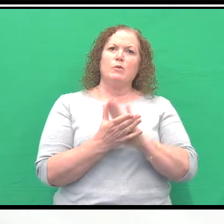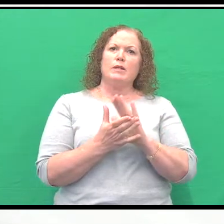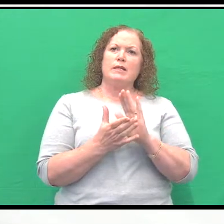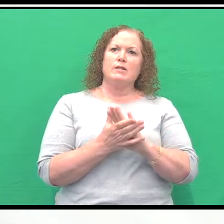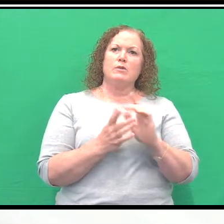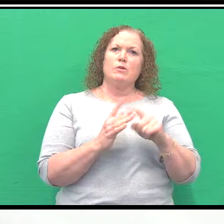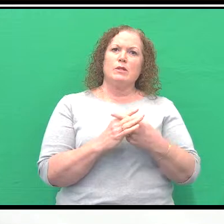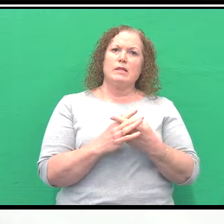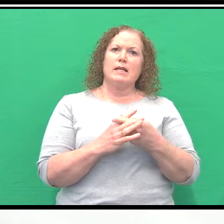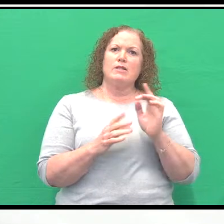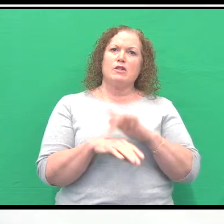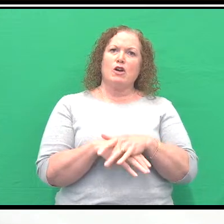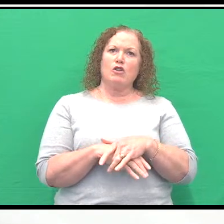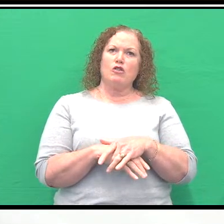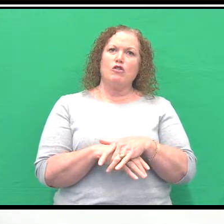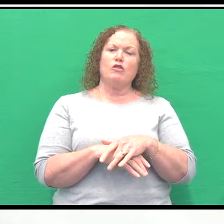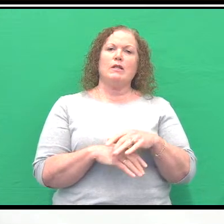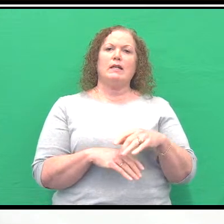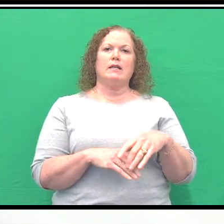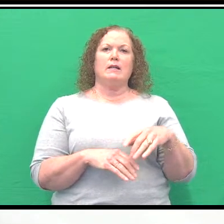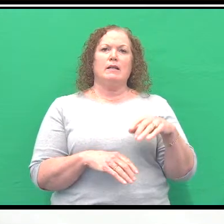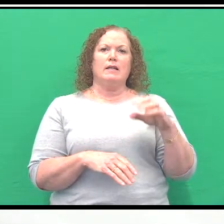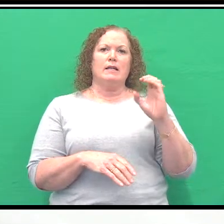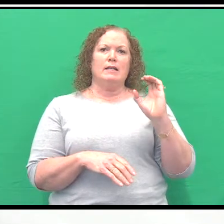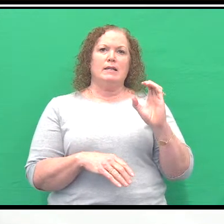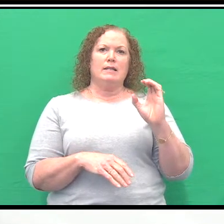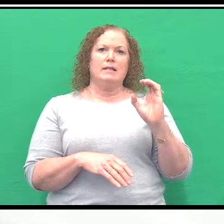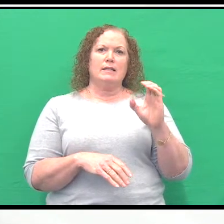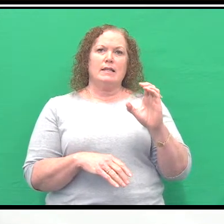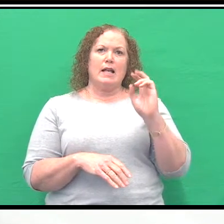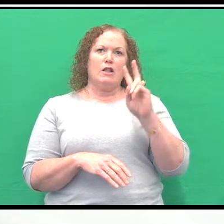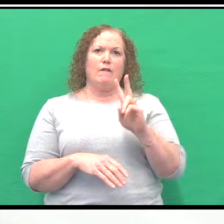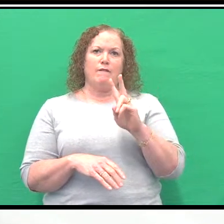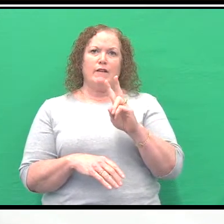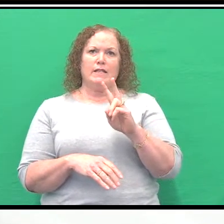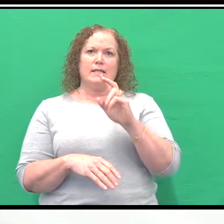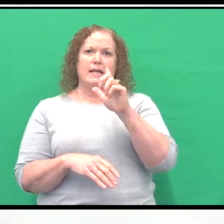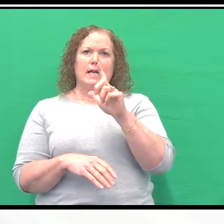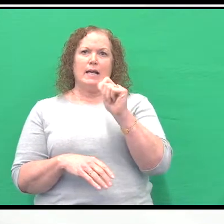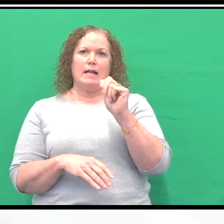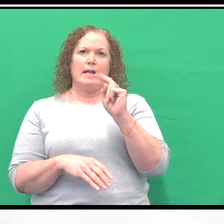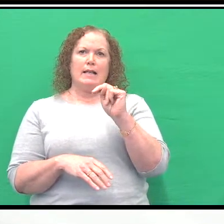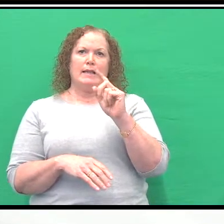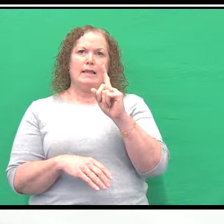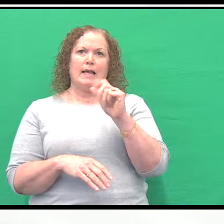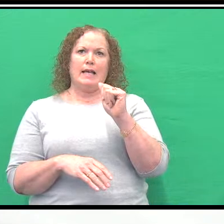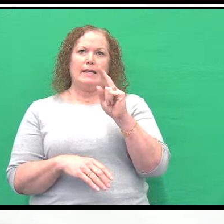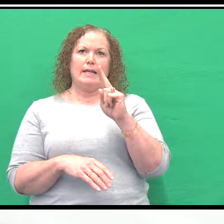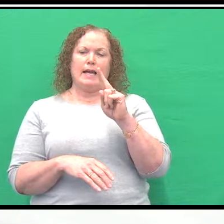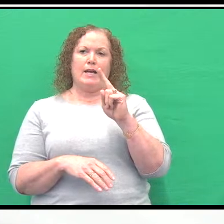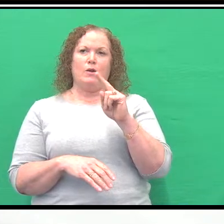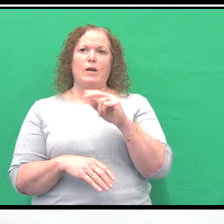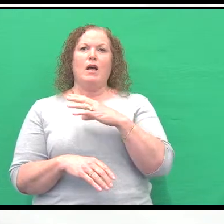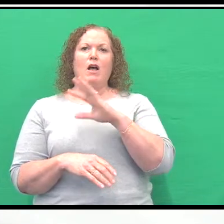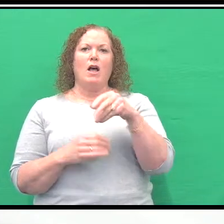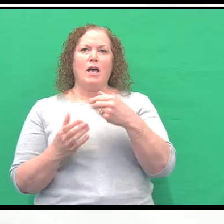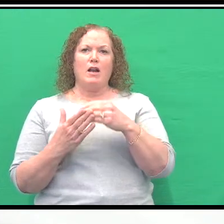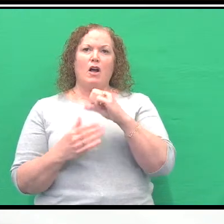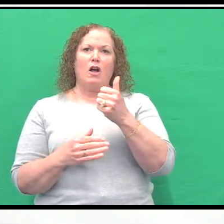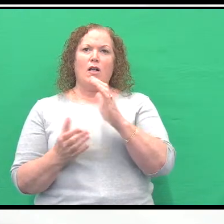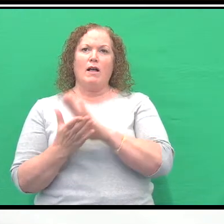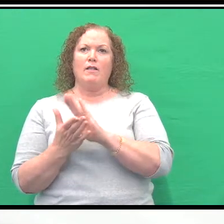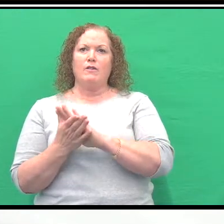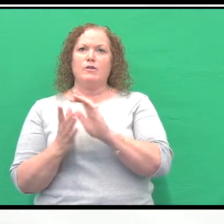7:45, Landau and Rio Vista at 7:35, and all of our other elementary schools begin at 8:40. So now they will at least be all on the